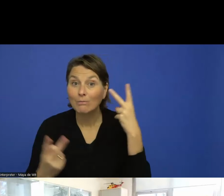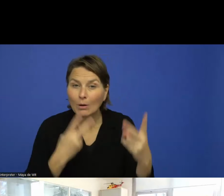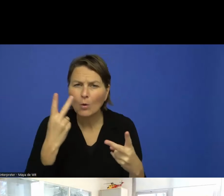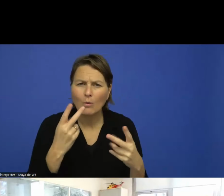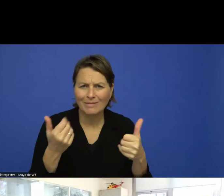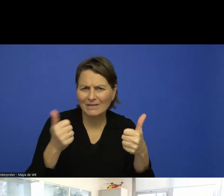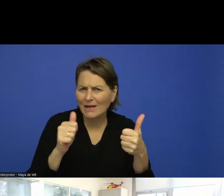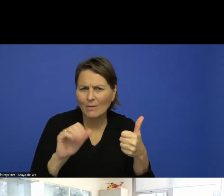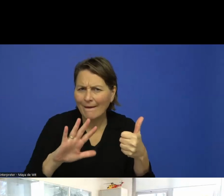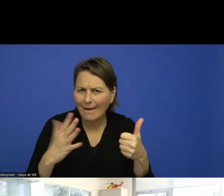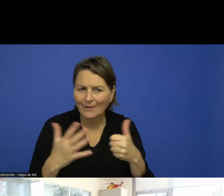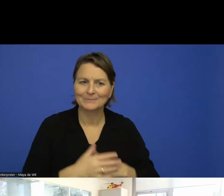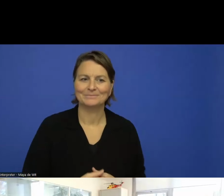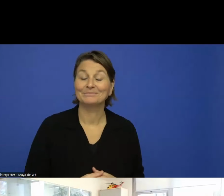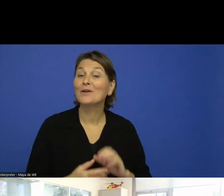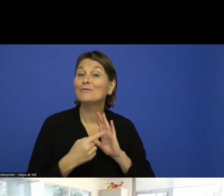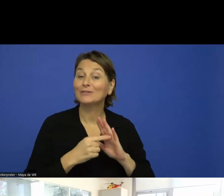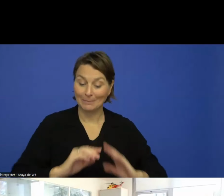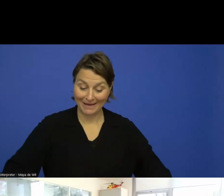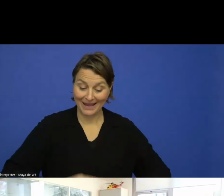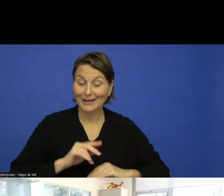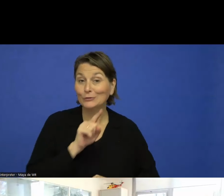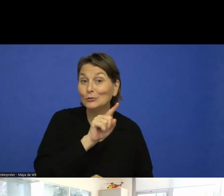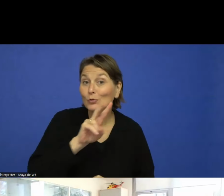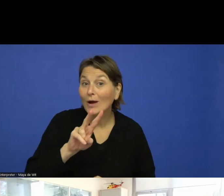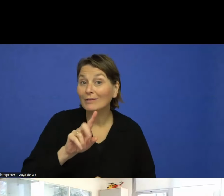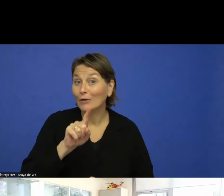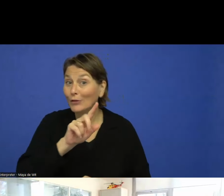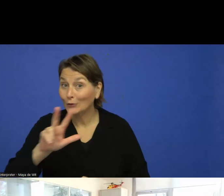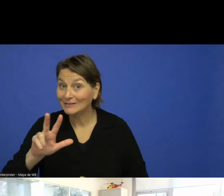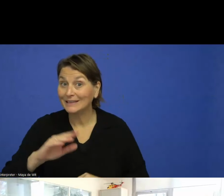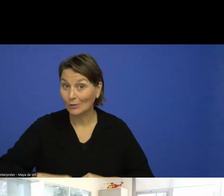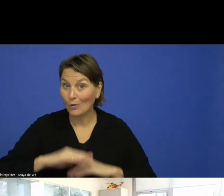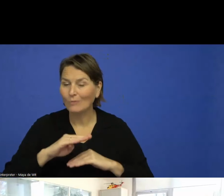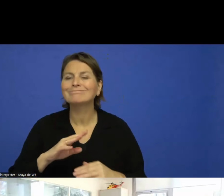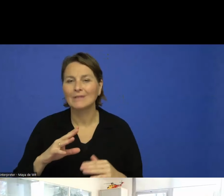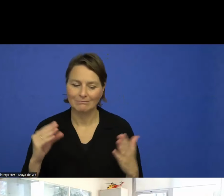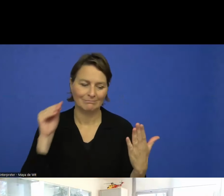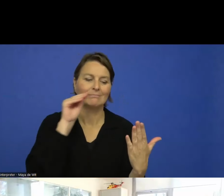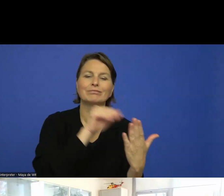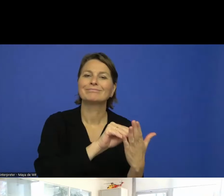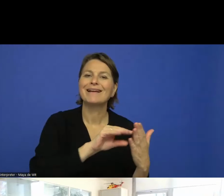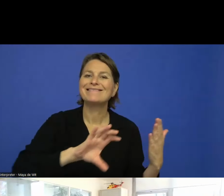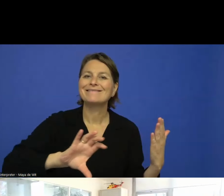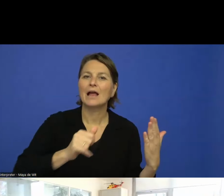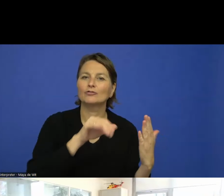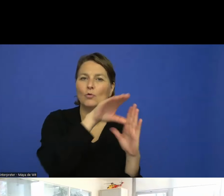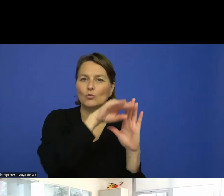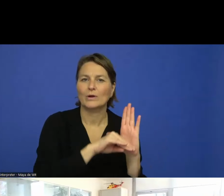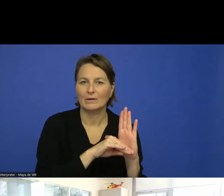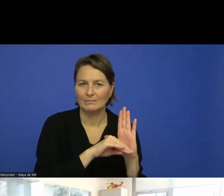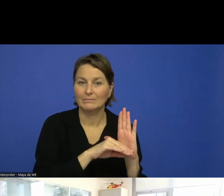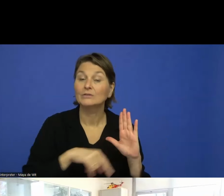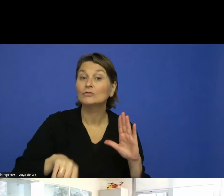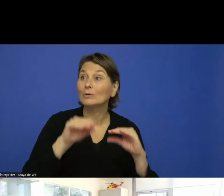for 12 and 13-year-olds, it's in the national curriculum. We've developed resources that help the teacher to teach